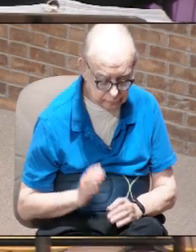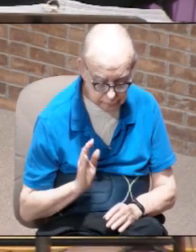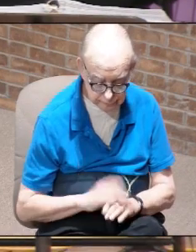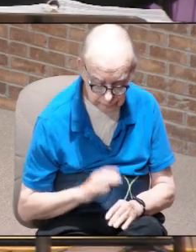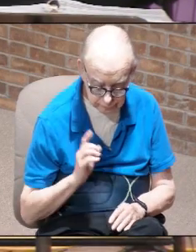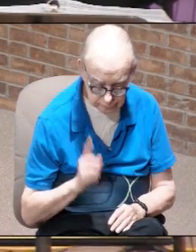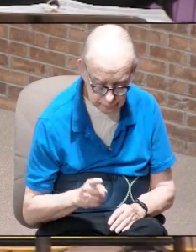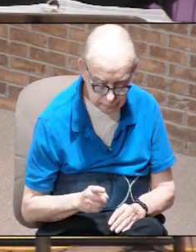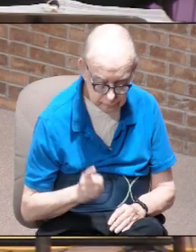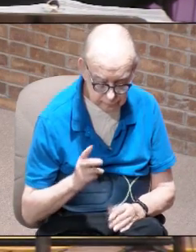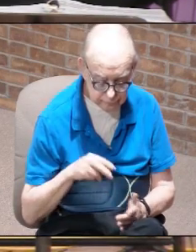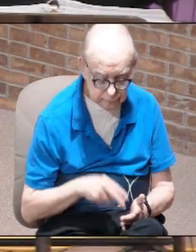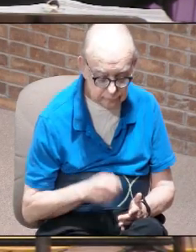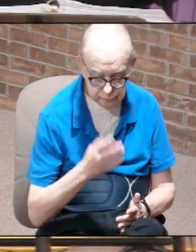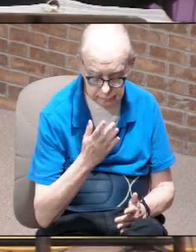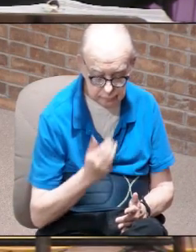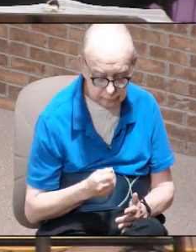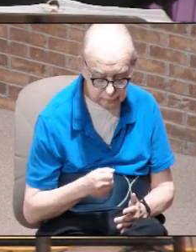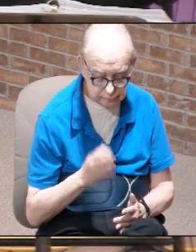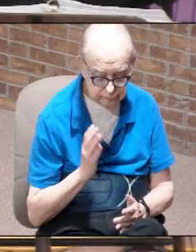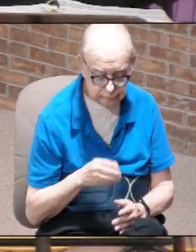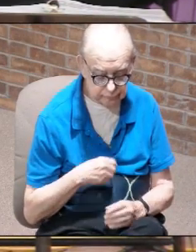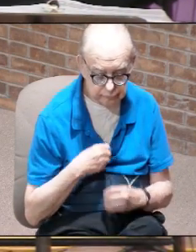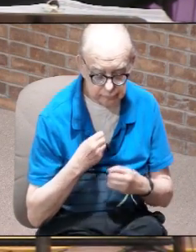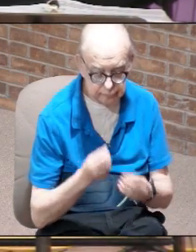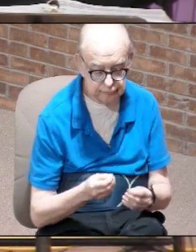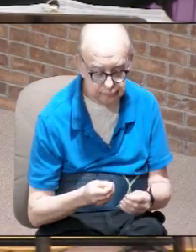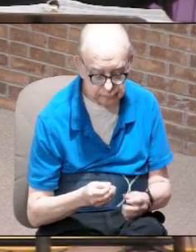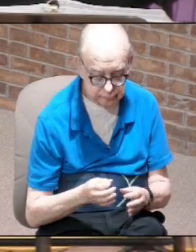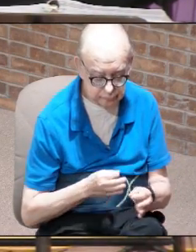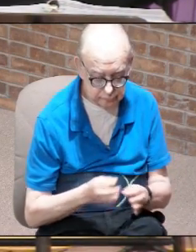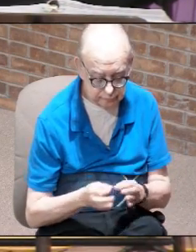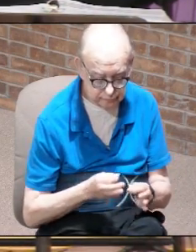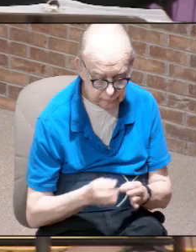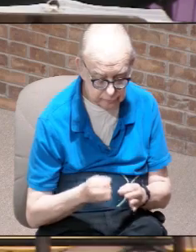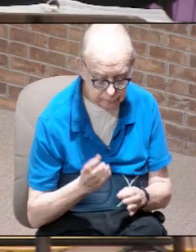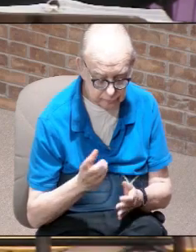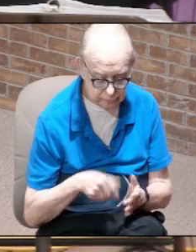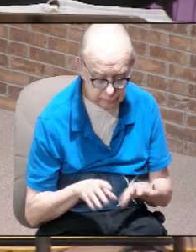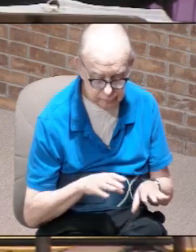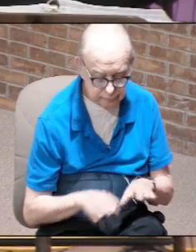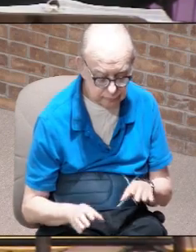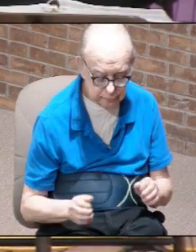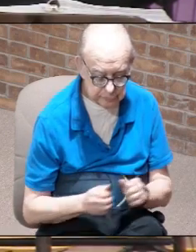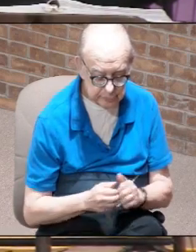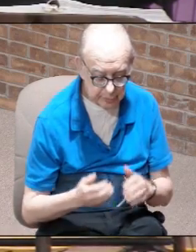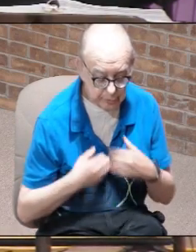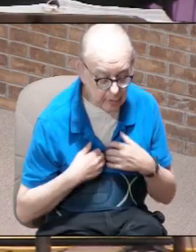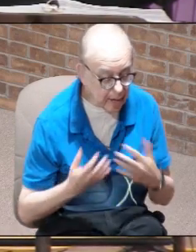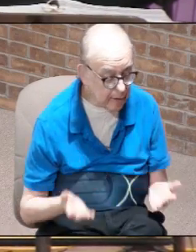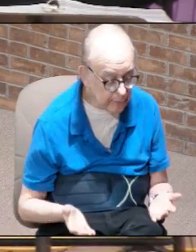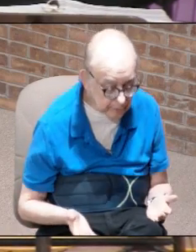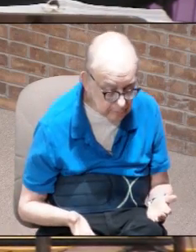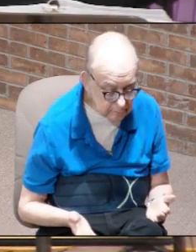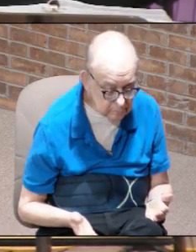you, you're going to stand before God and give an account of what you did with what you got.